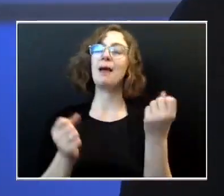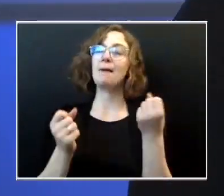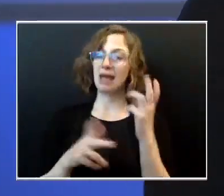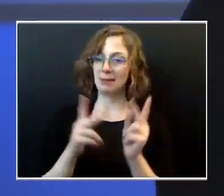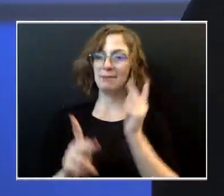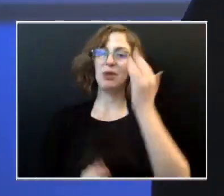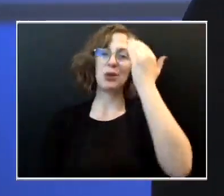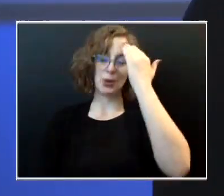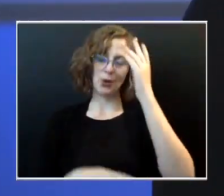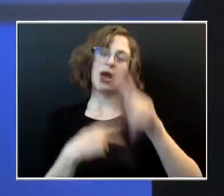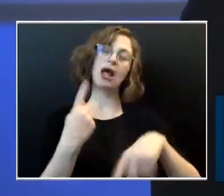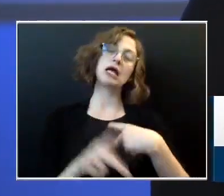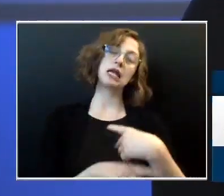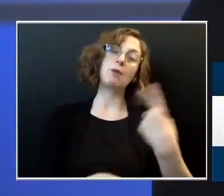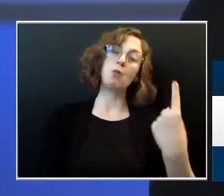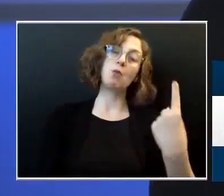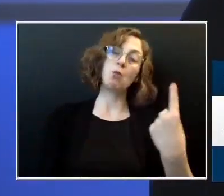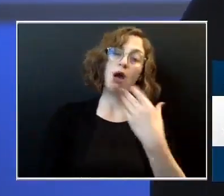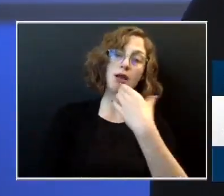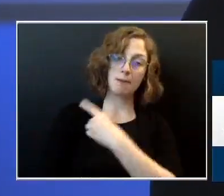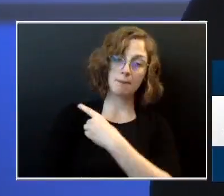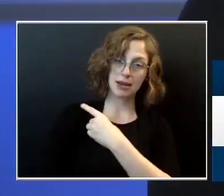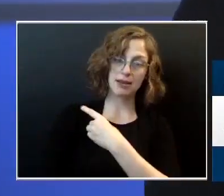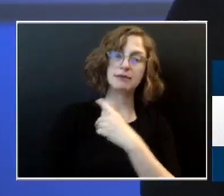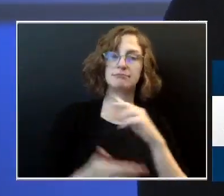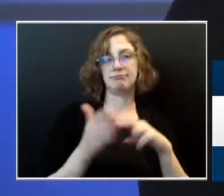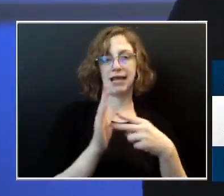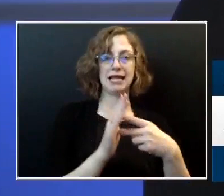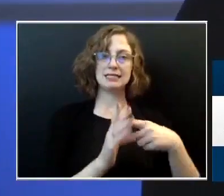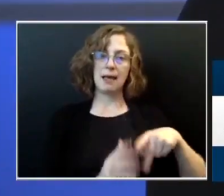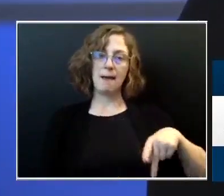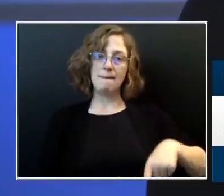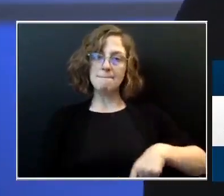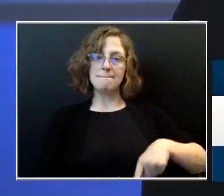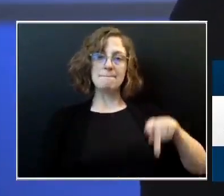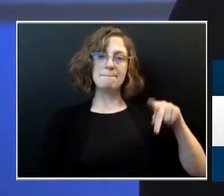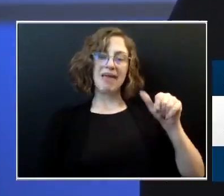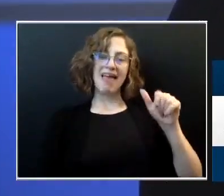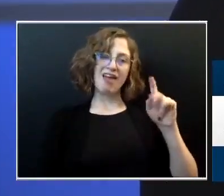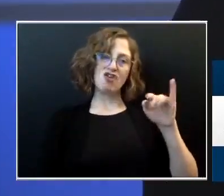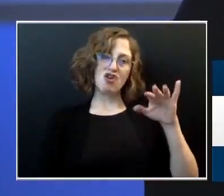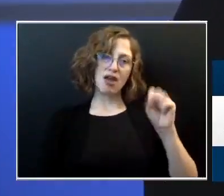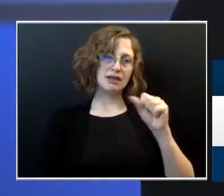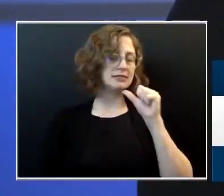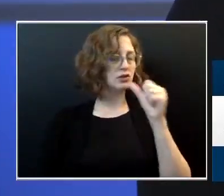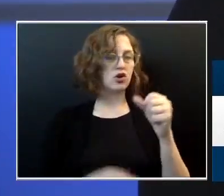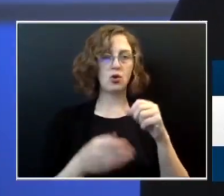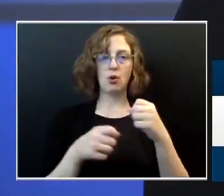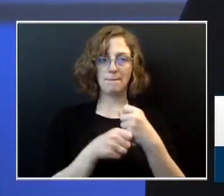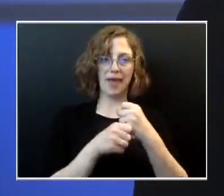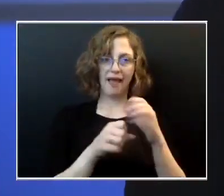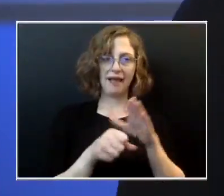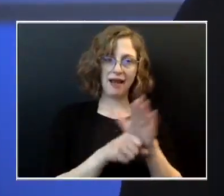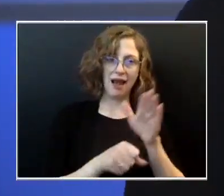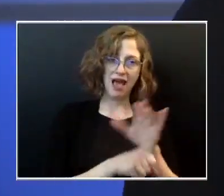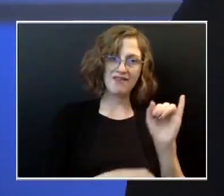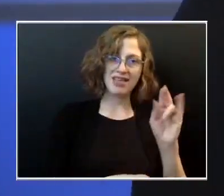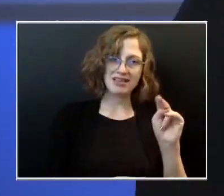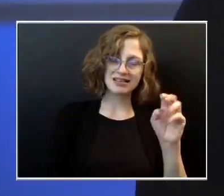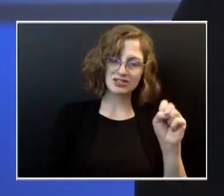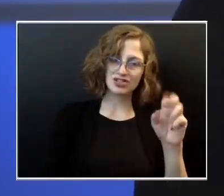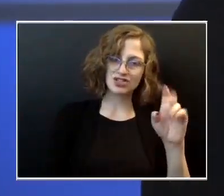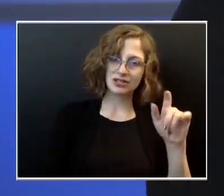is characterized by the pancreas not producing enough insulin, and type 2 diabetes, where insulin is produced but it doesn't work as well. That's termed